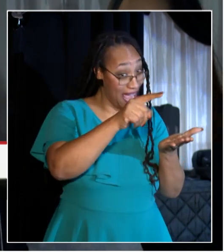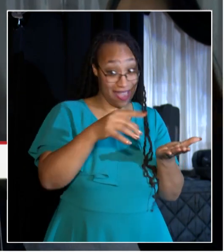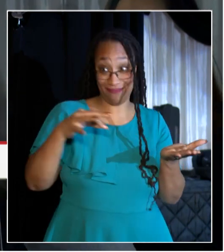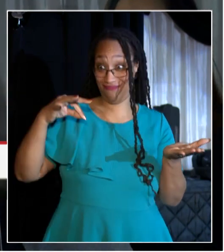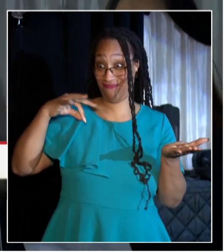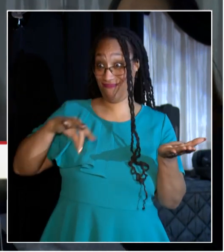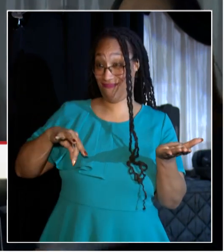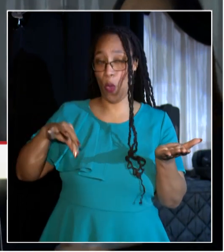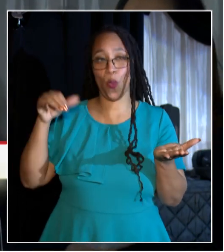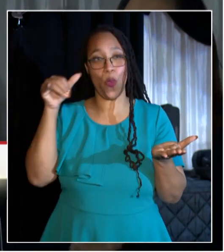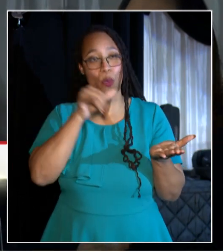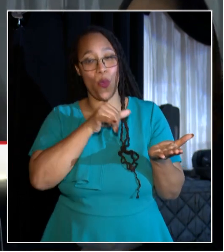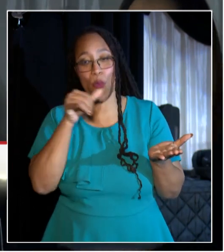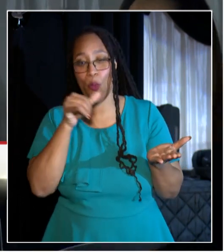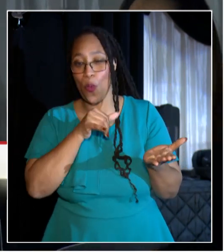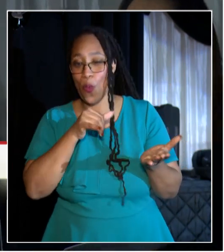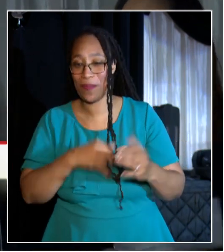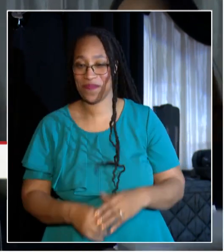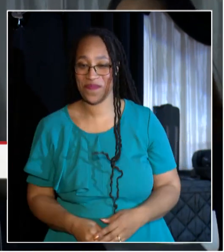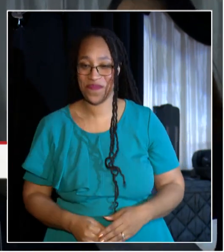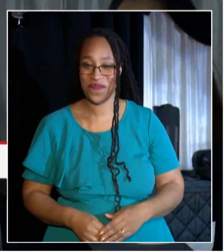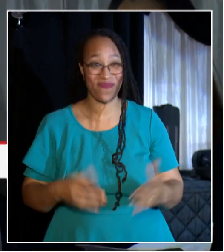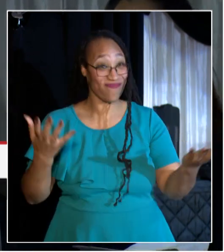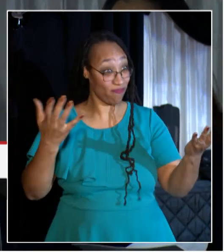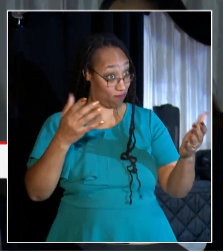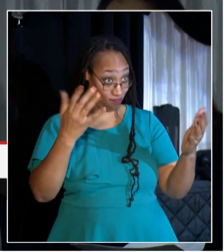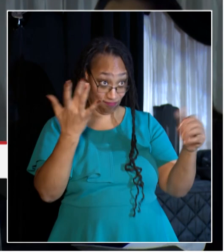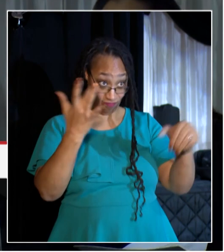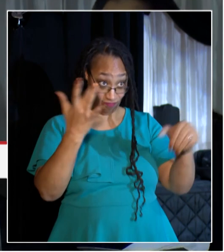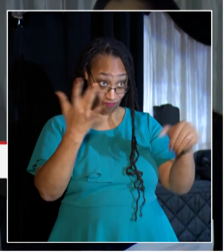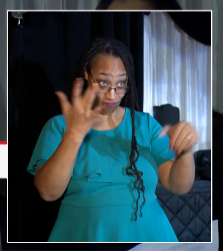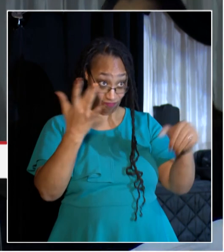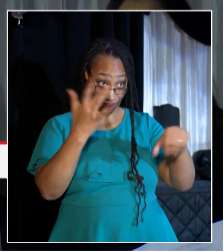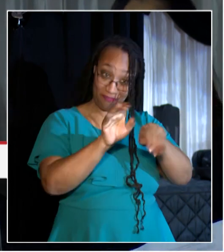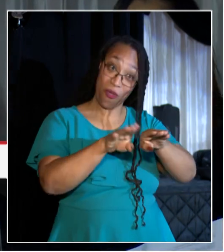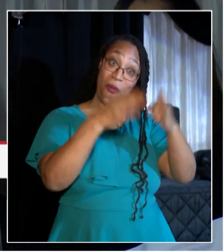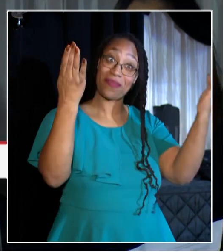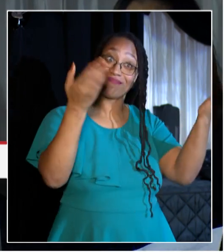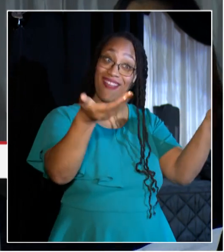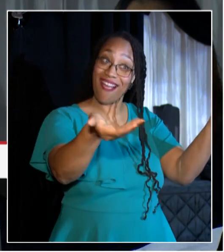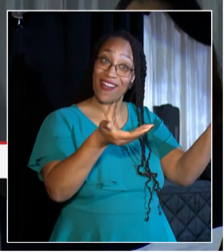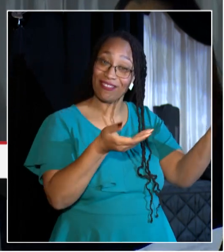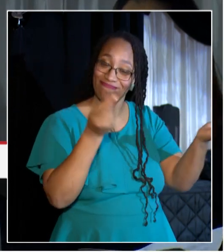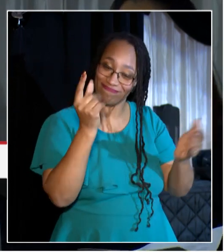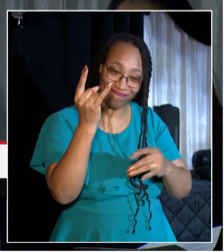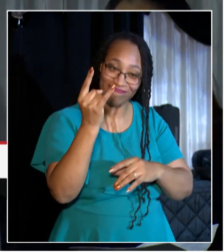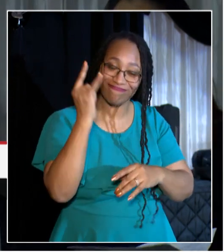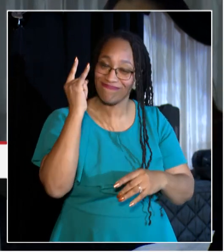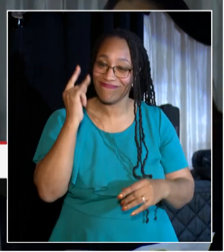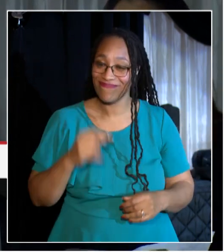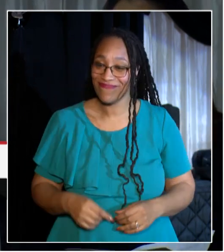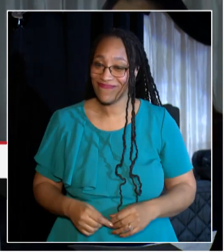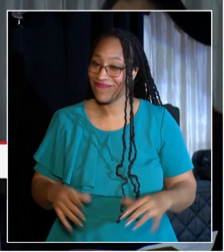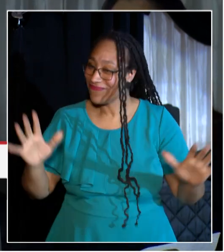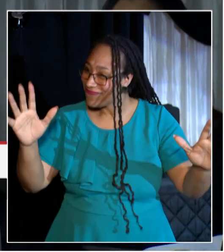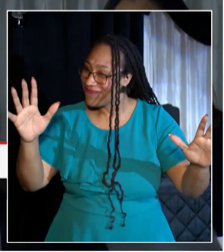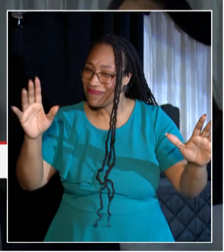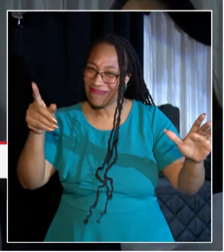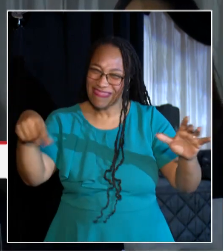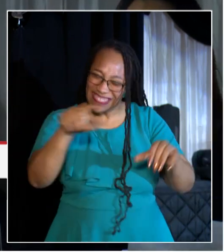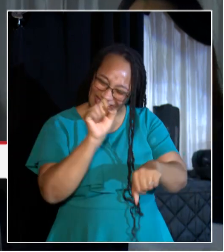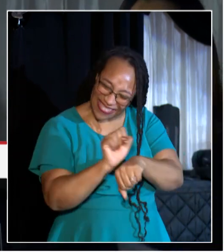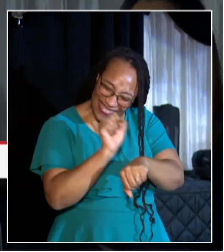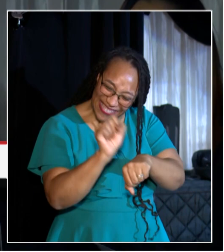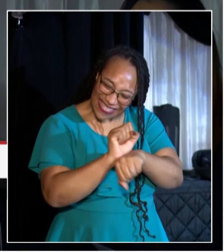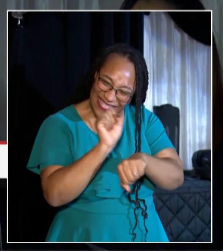government is hiring. So if you like to work hard, come work for us. In fact, we're going to